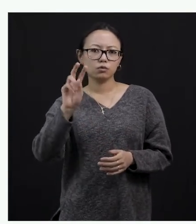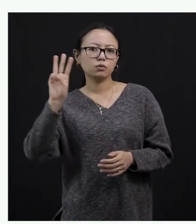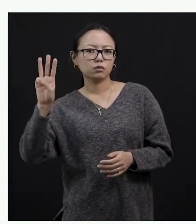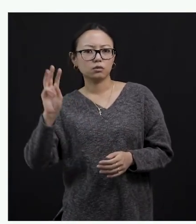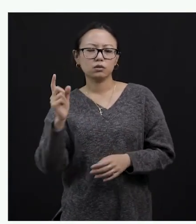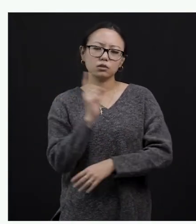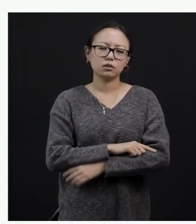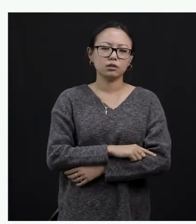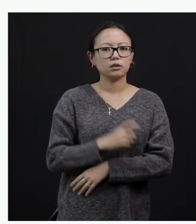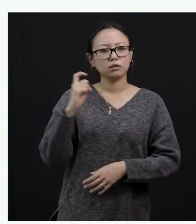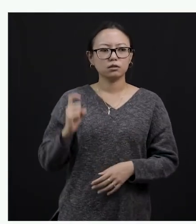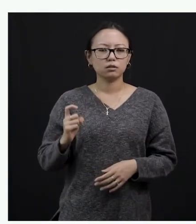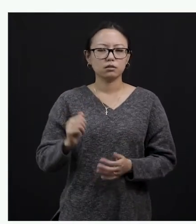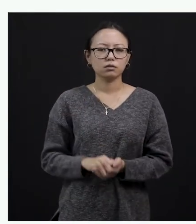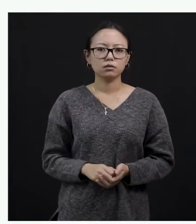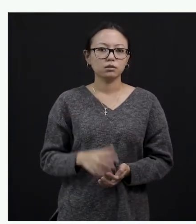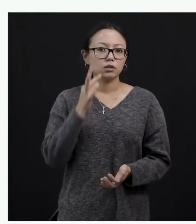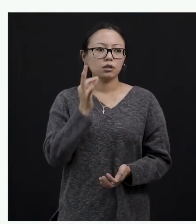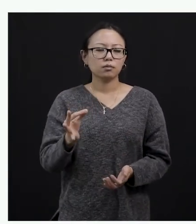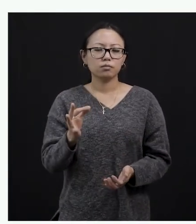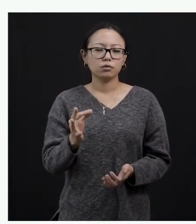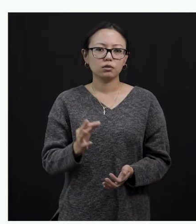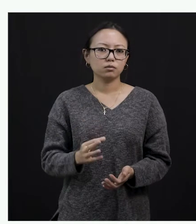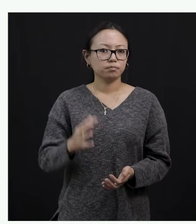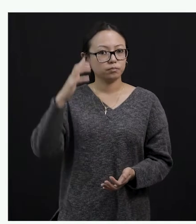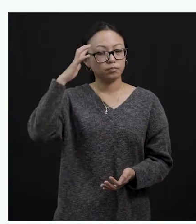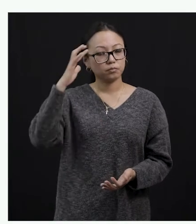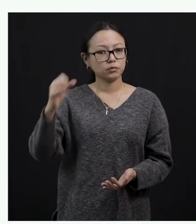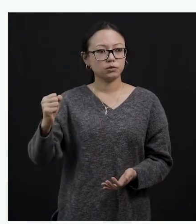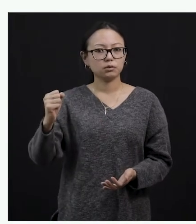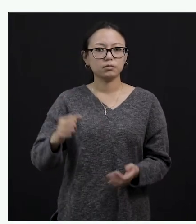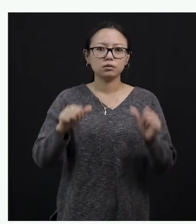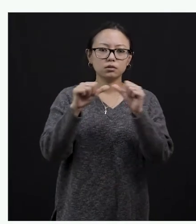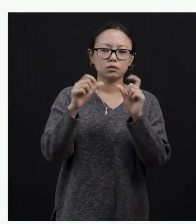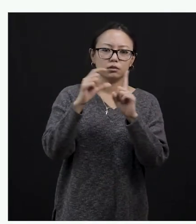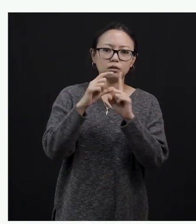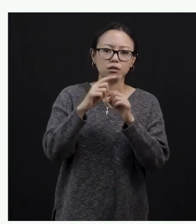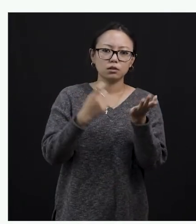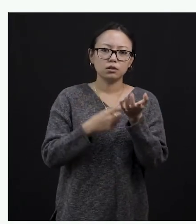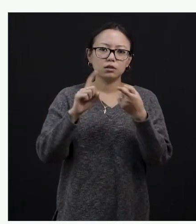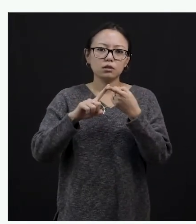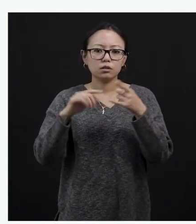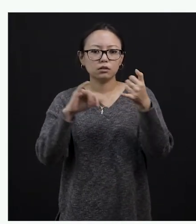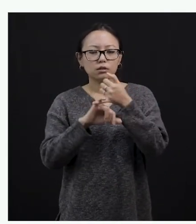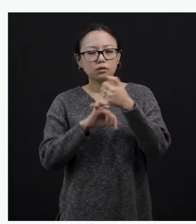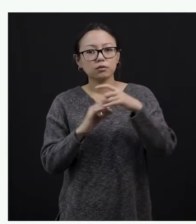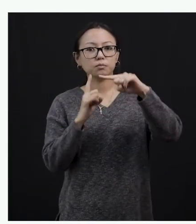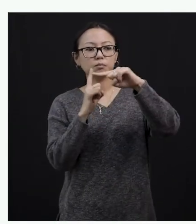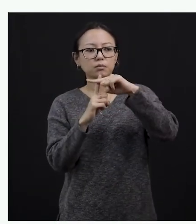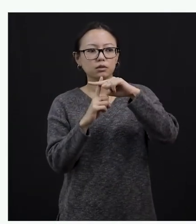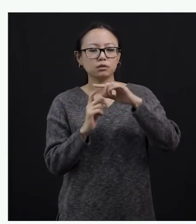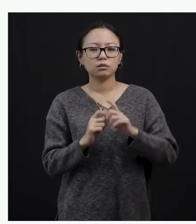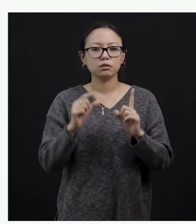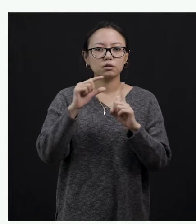One very important thing when you're writing a letter is the address and the PIN code. Please remember